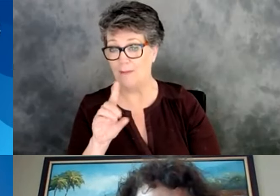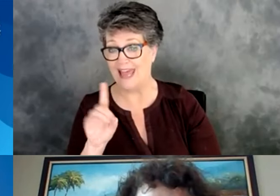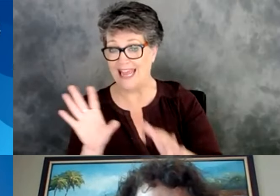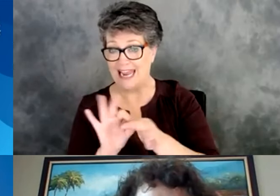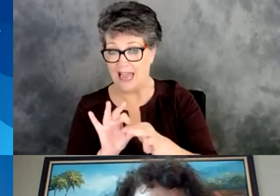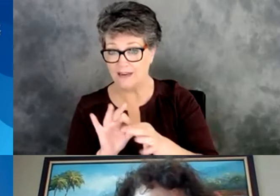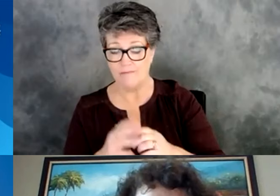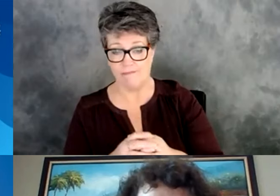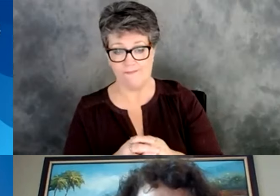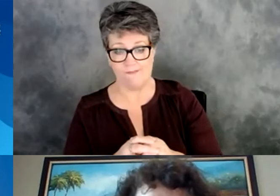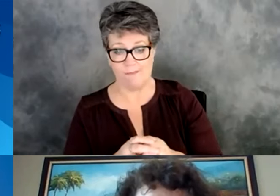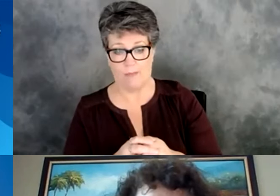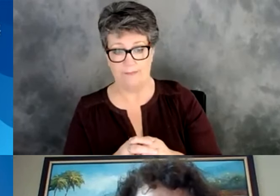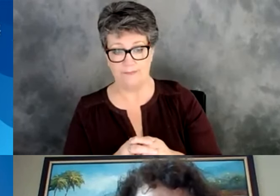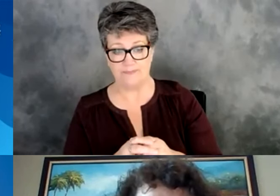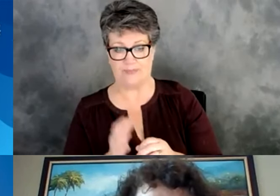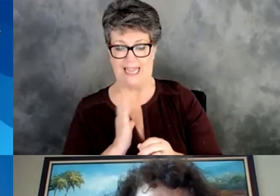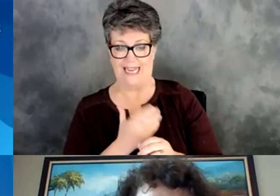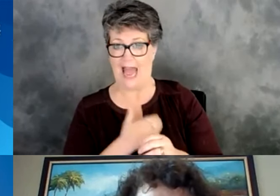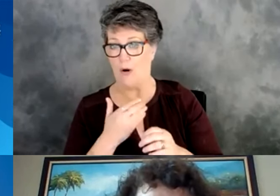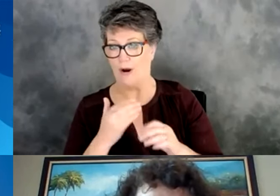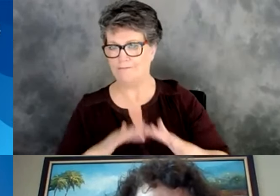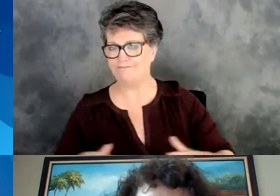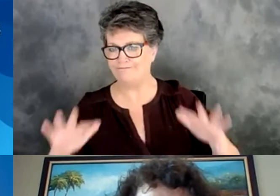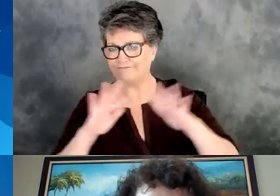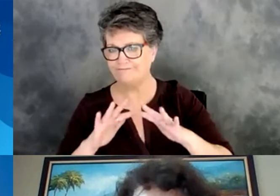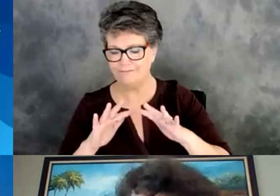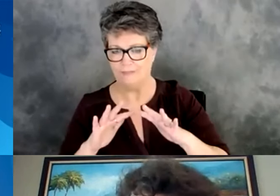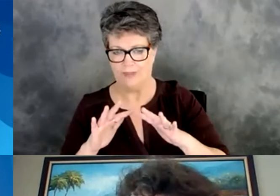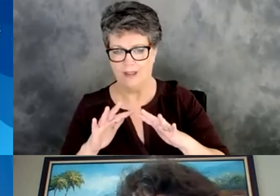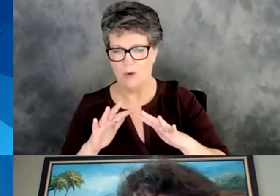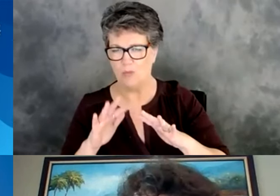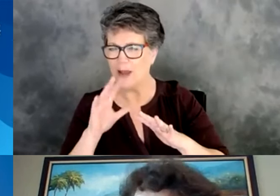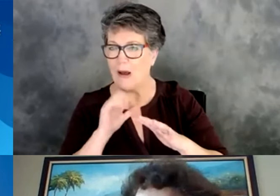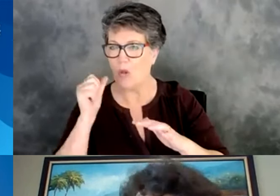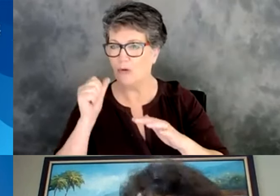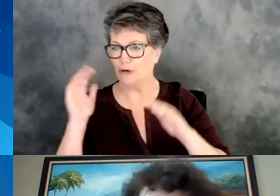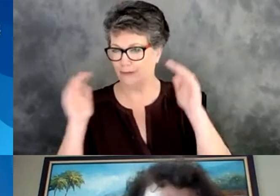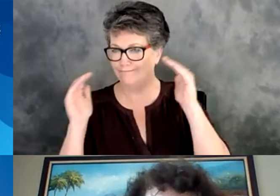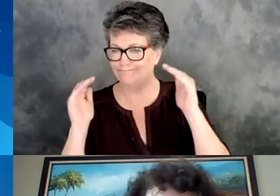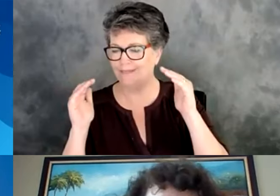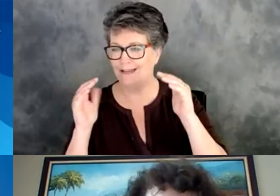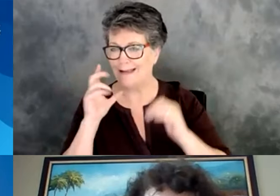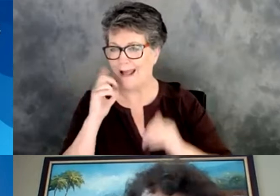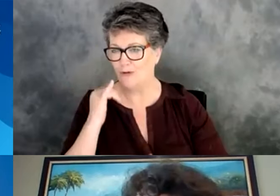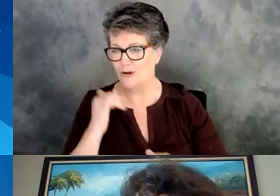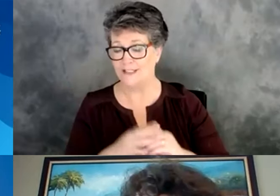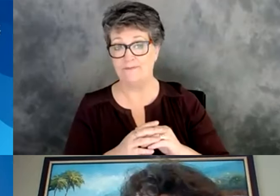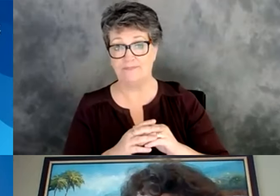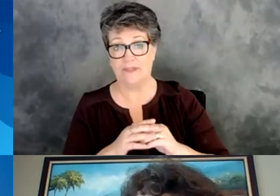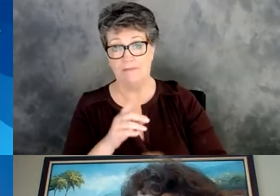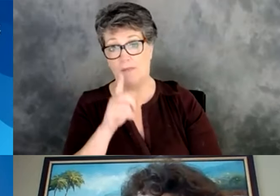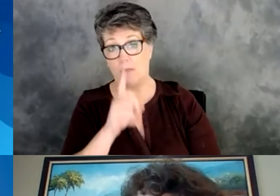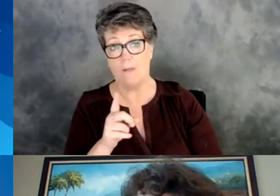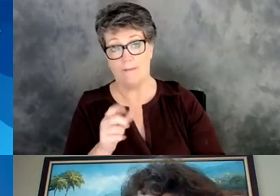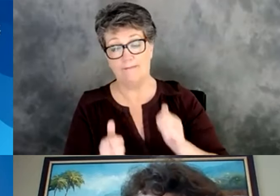because, in our universe, we're thinking really about older Californians. And while it's true that a lot